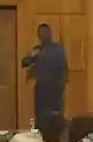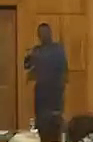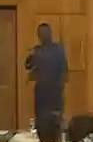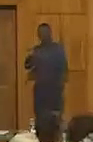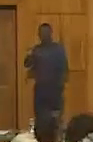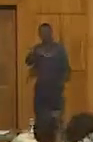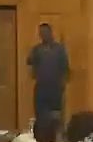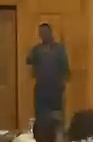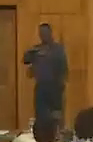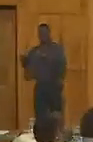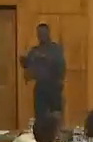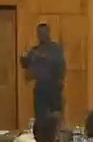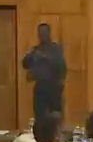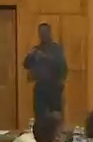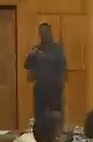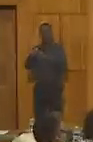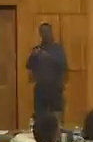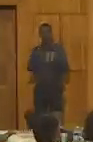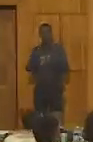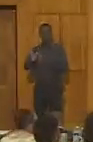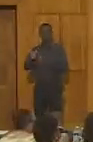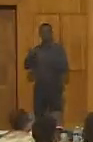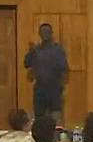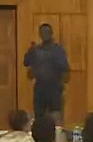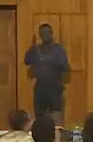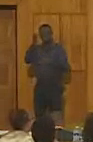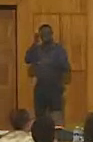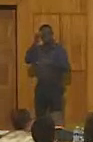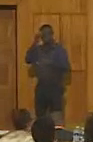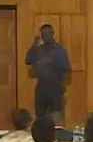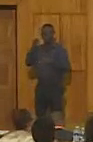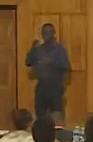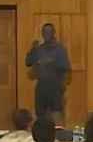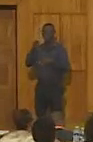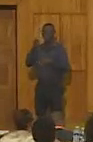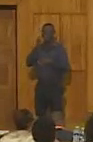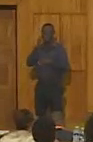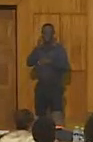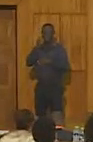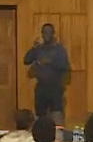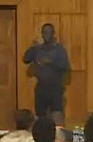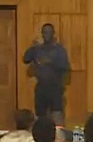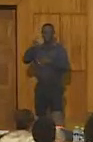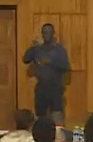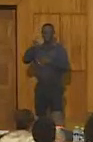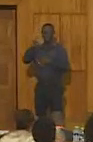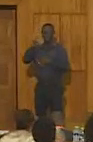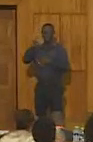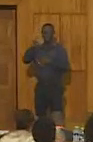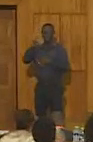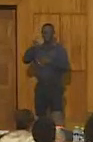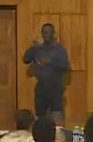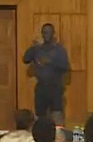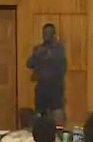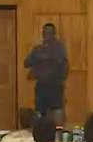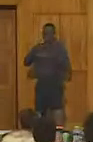And as most of you are aware, currently there's only one country in